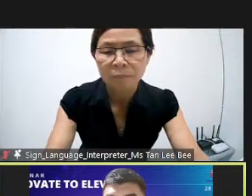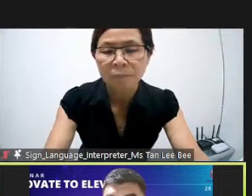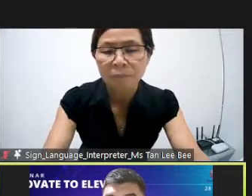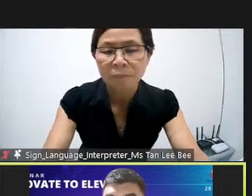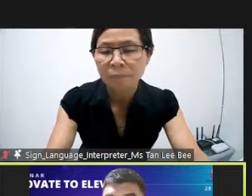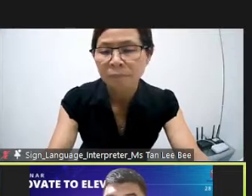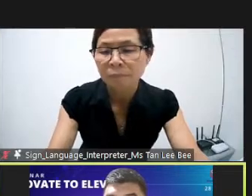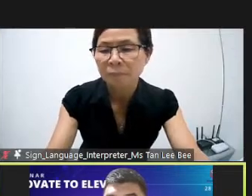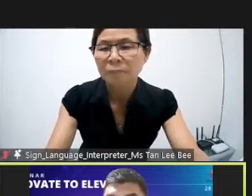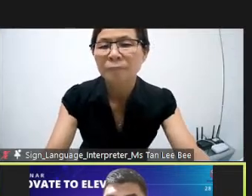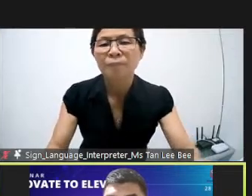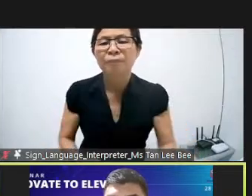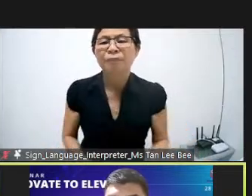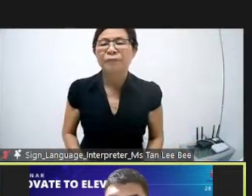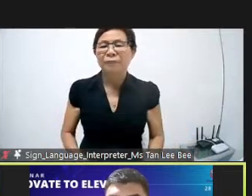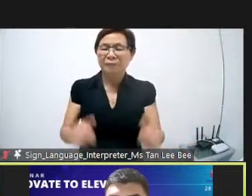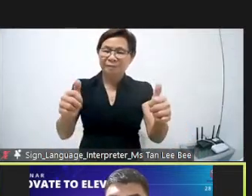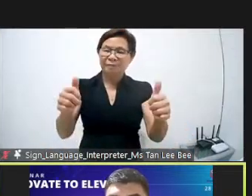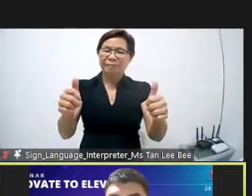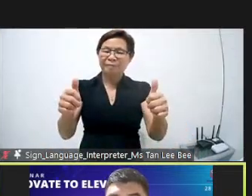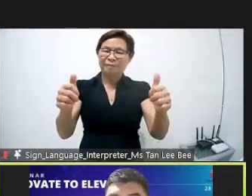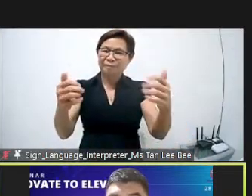Okay, that's all for round one.